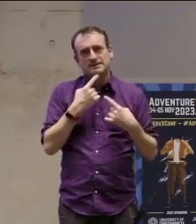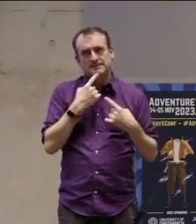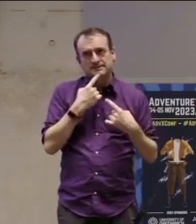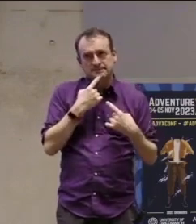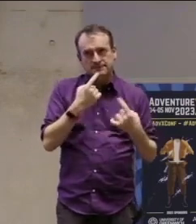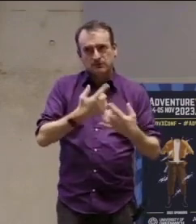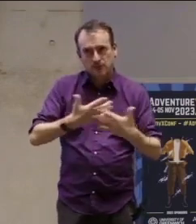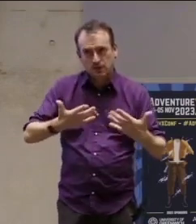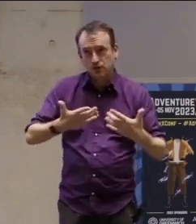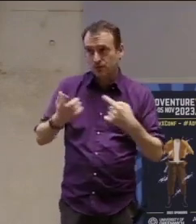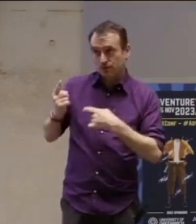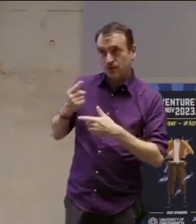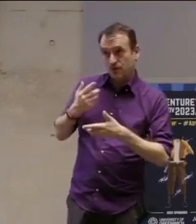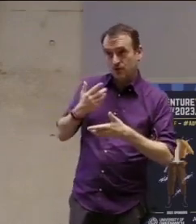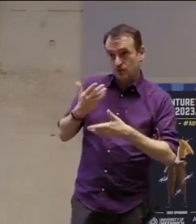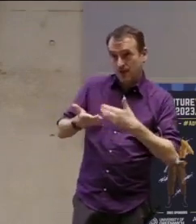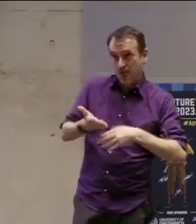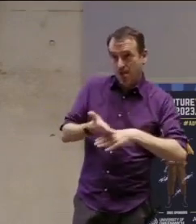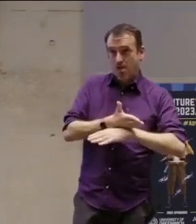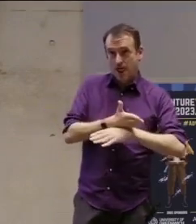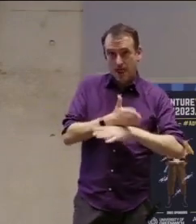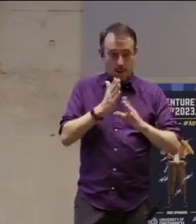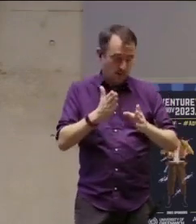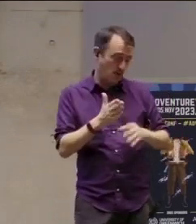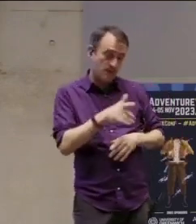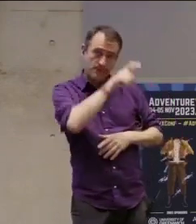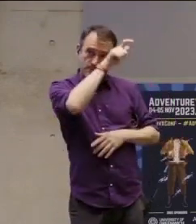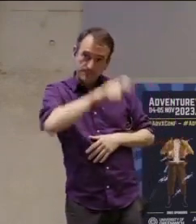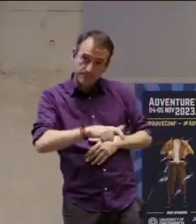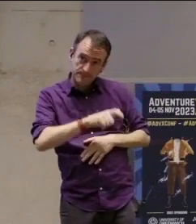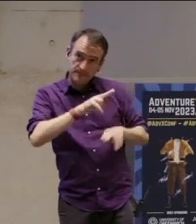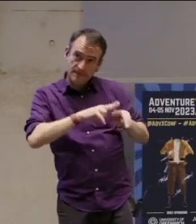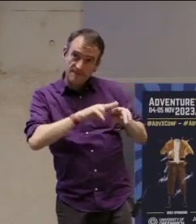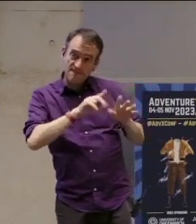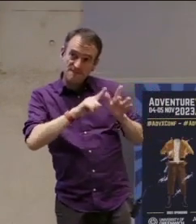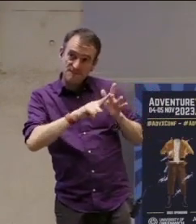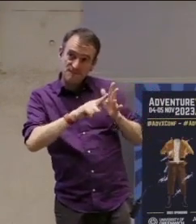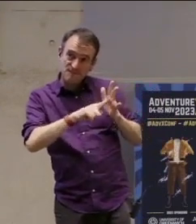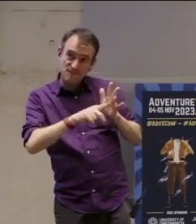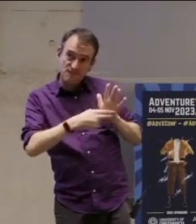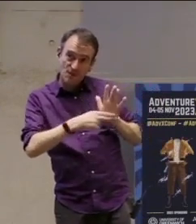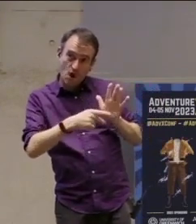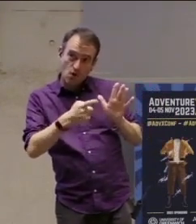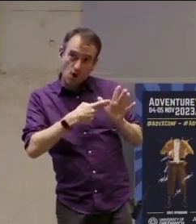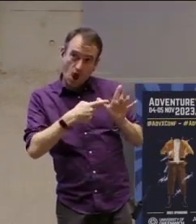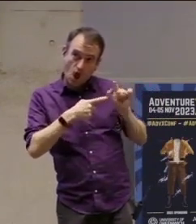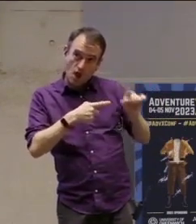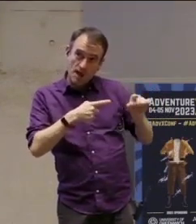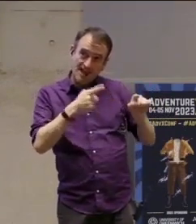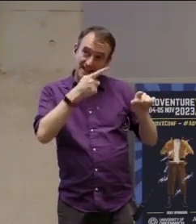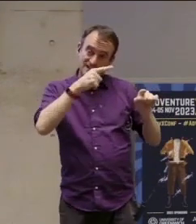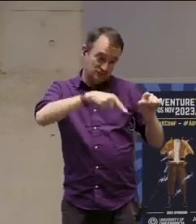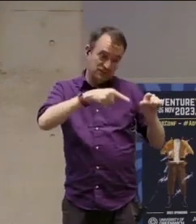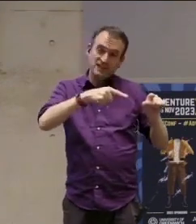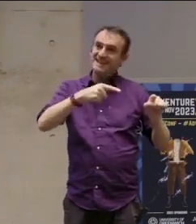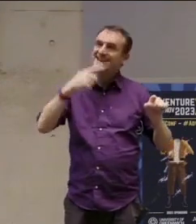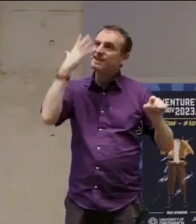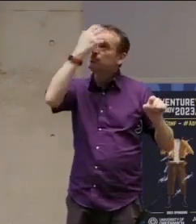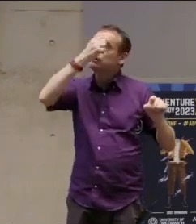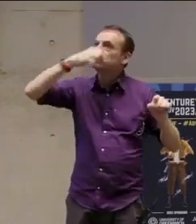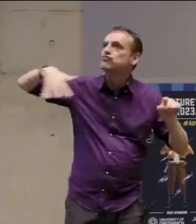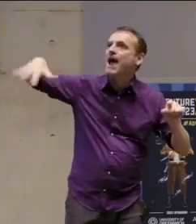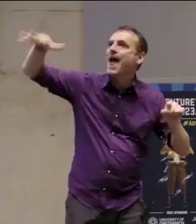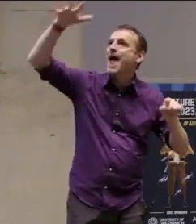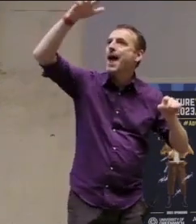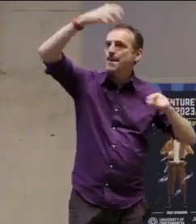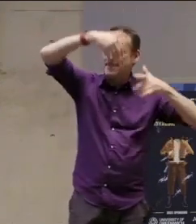game, but I will say that Fiona finds a way to enter the spiritual realm, which is basically just like